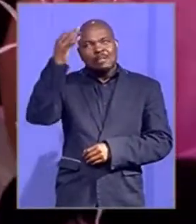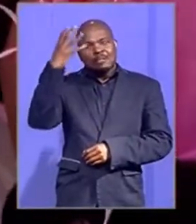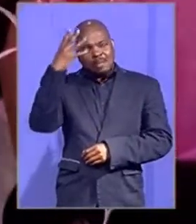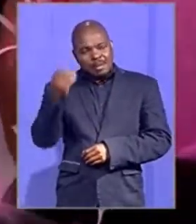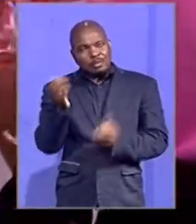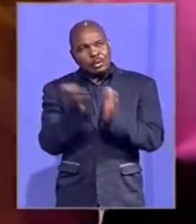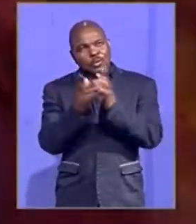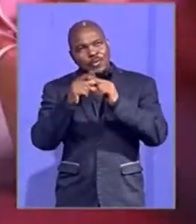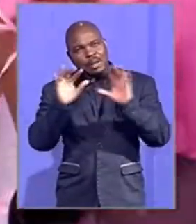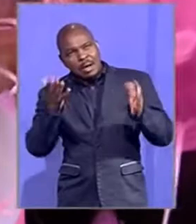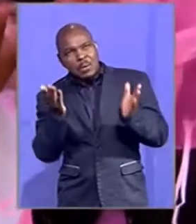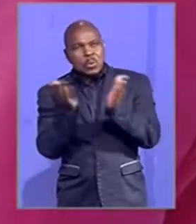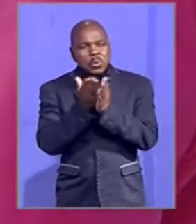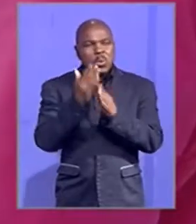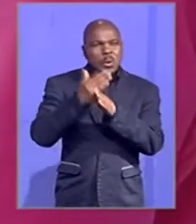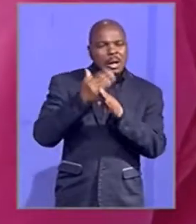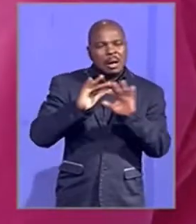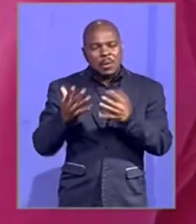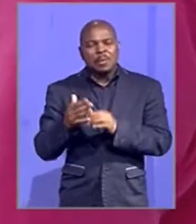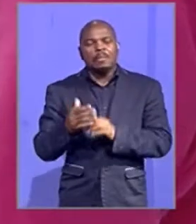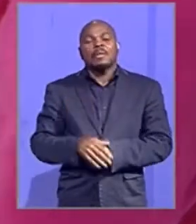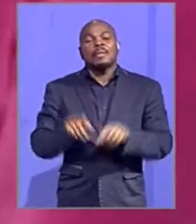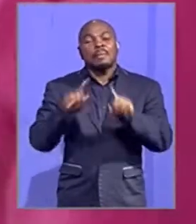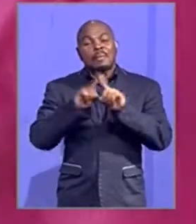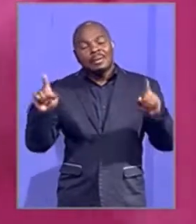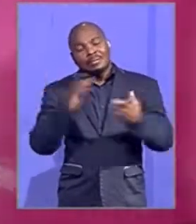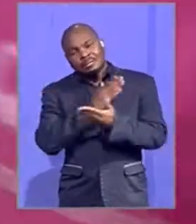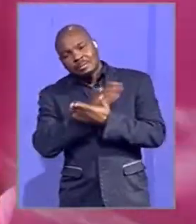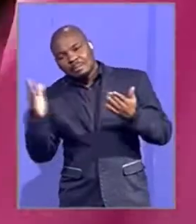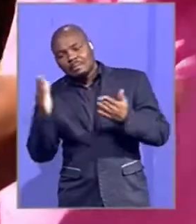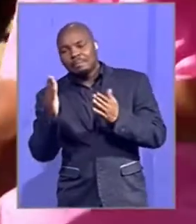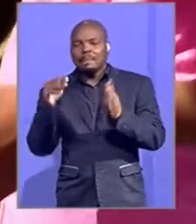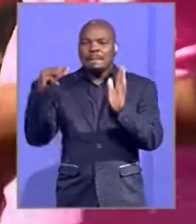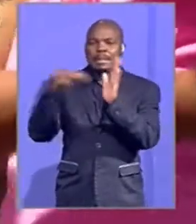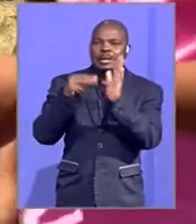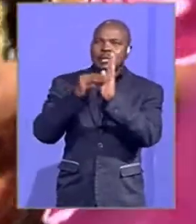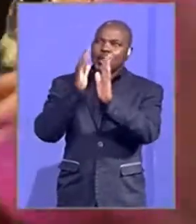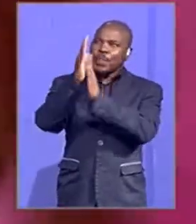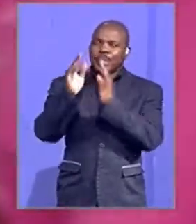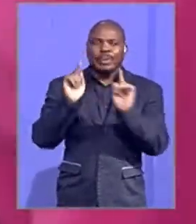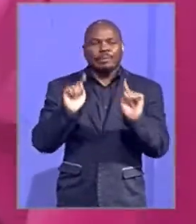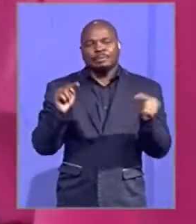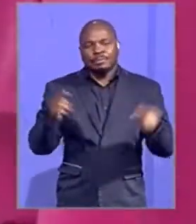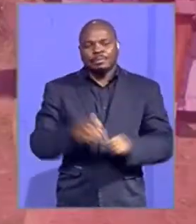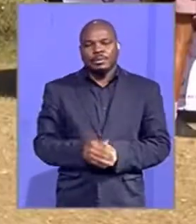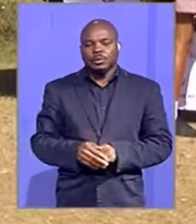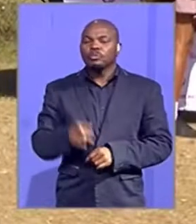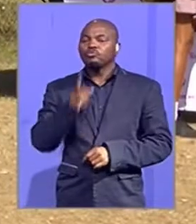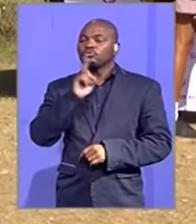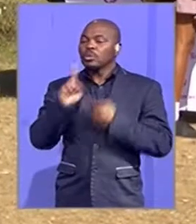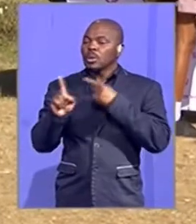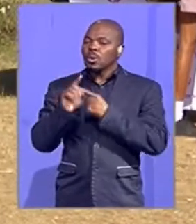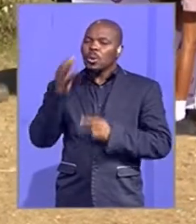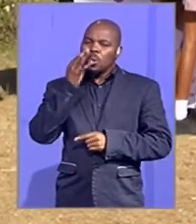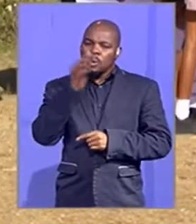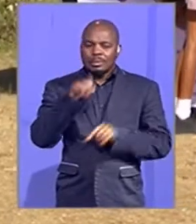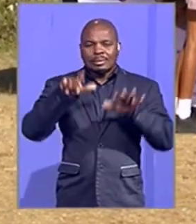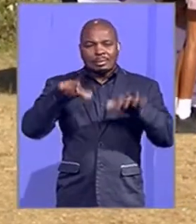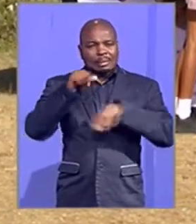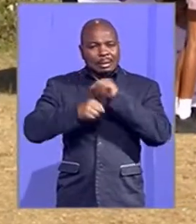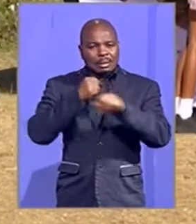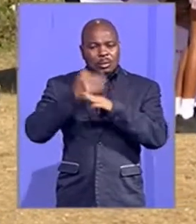le go ikhweletša mešomo. Le ge go le bjalo ba bangwe a se ba fihla go marematlong. Morutiši yo o re o na le mengwaga e